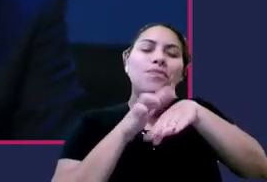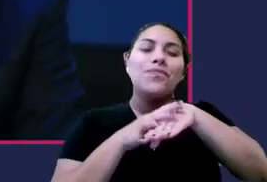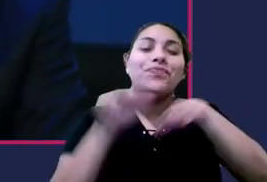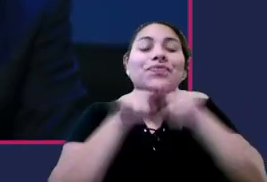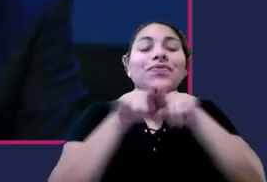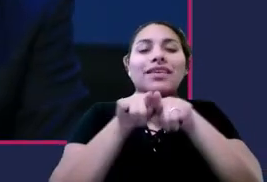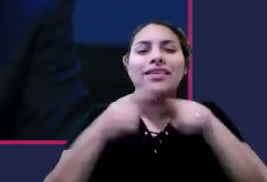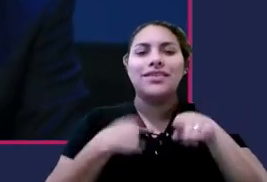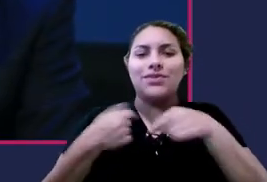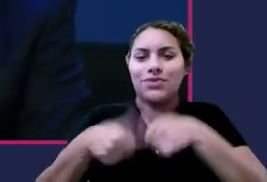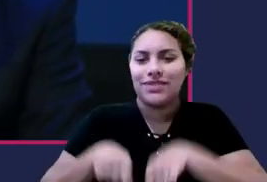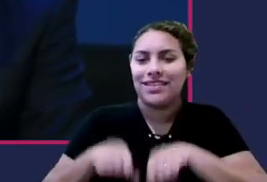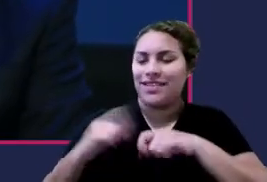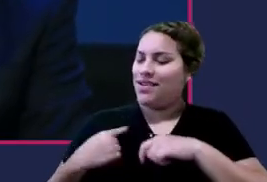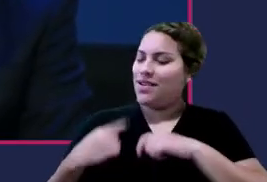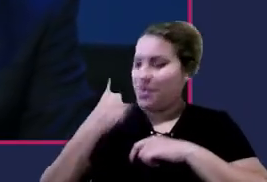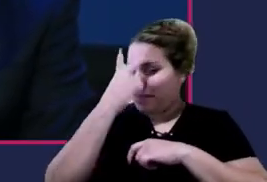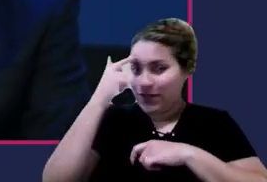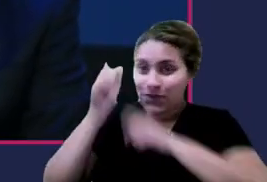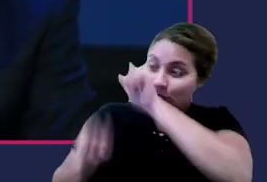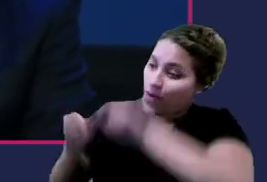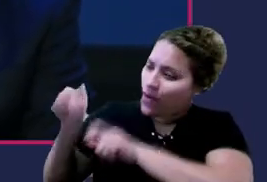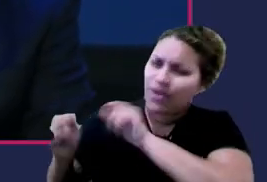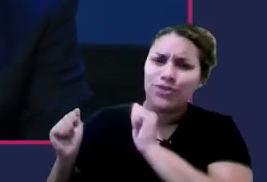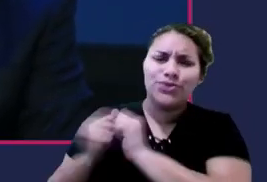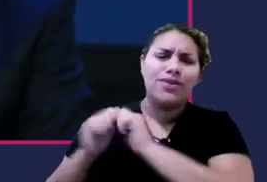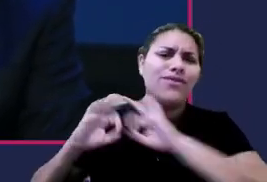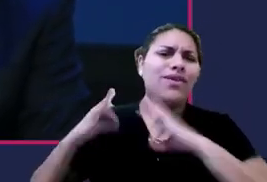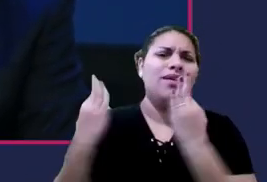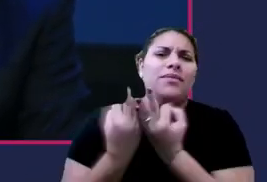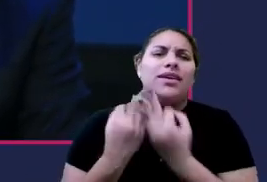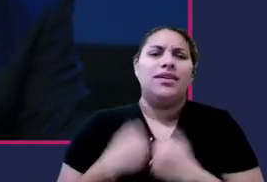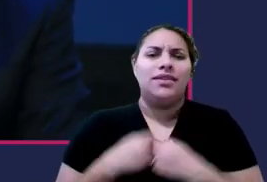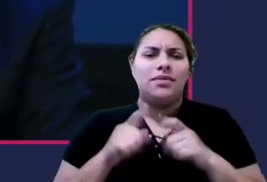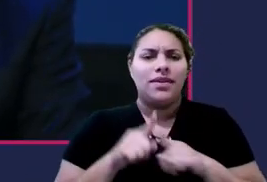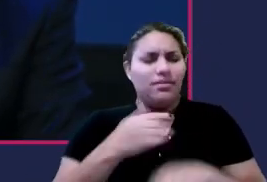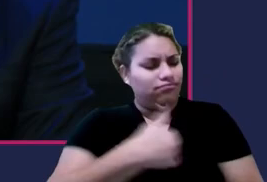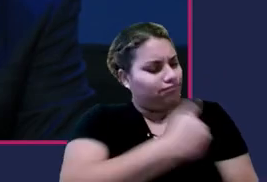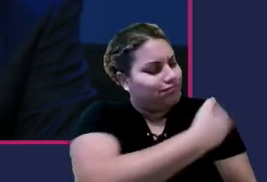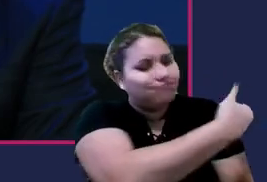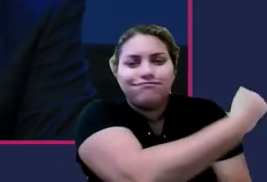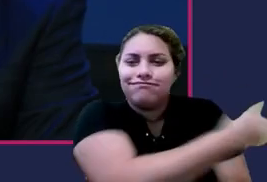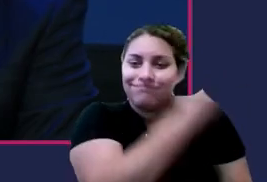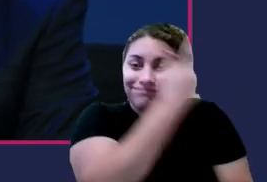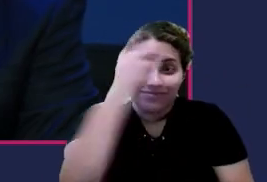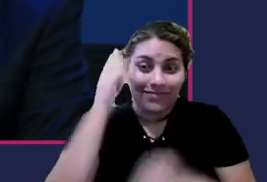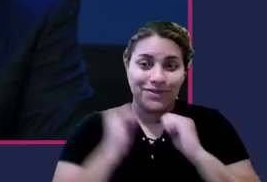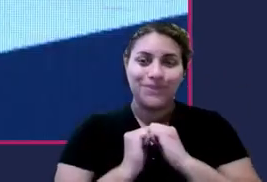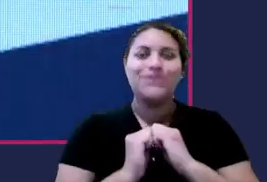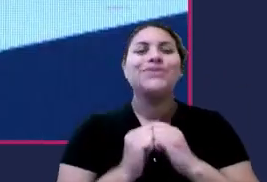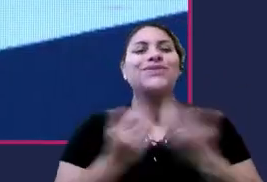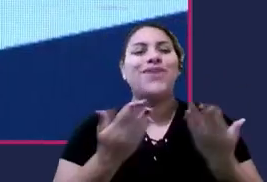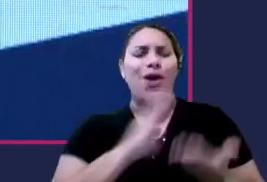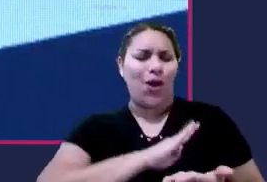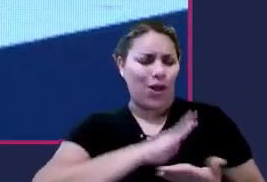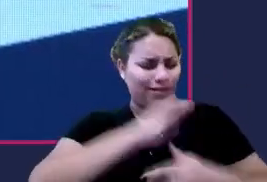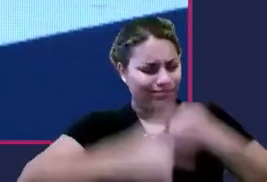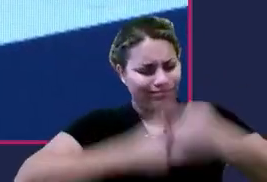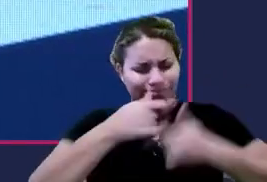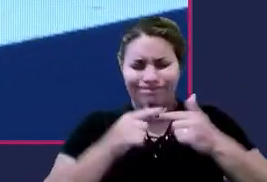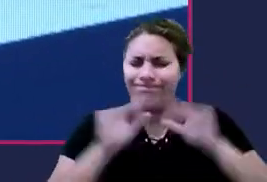standing next to people who are my family, as I usually say to Tony, my